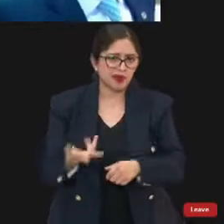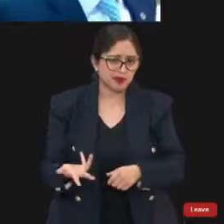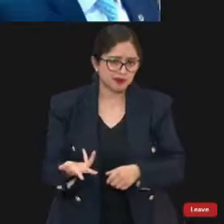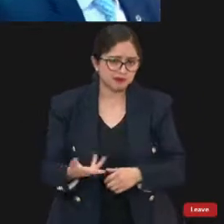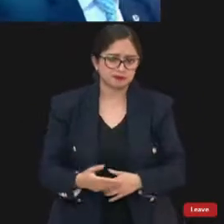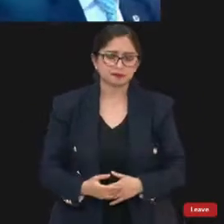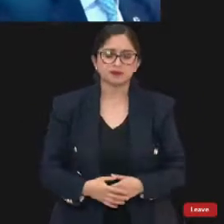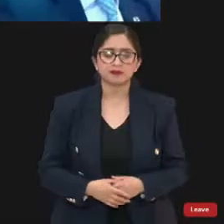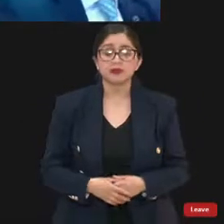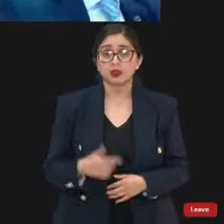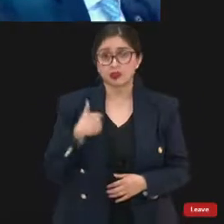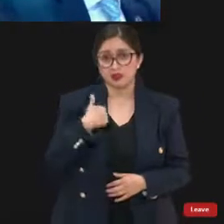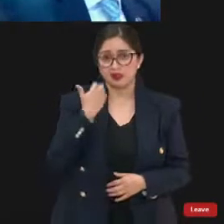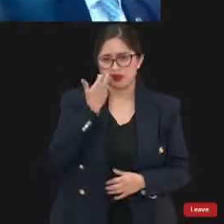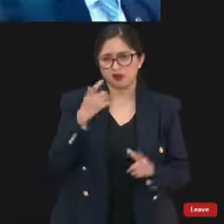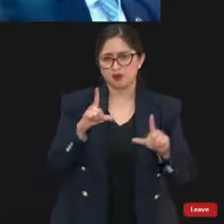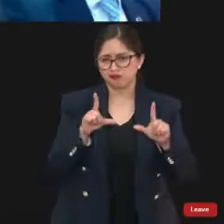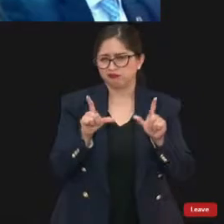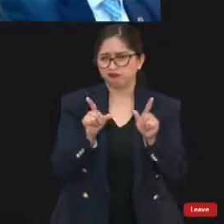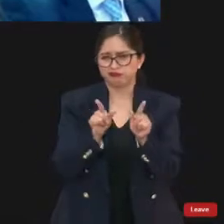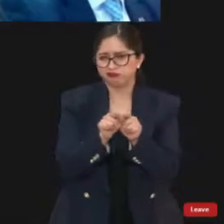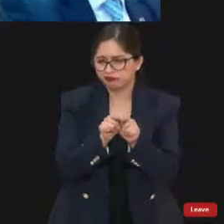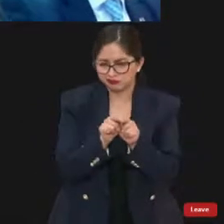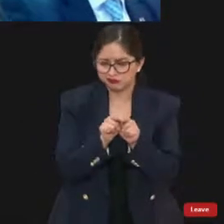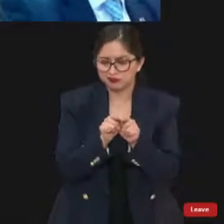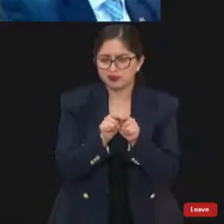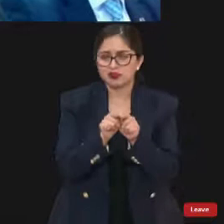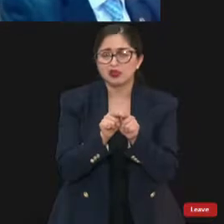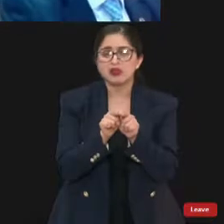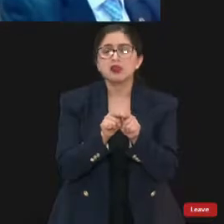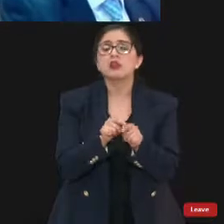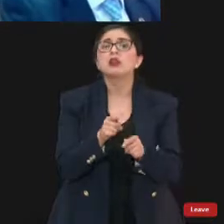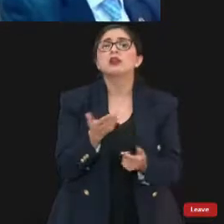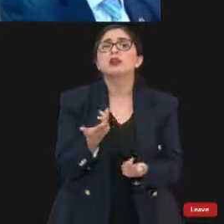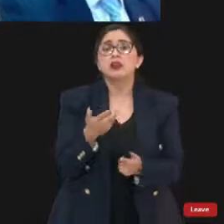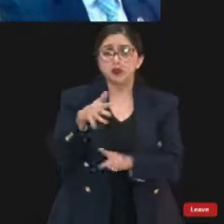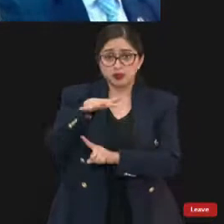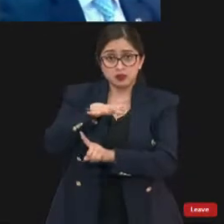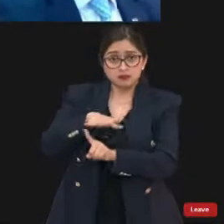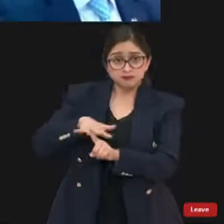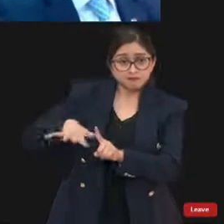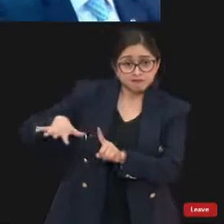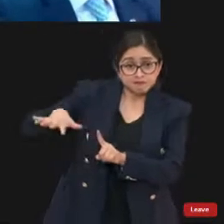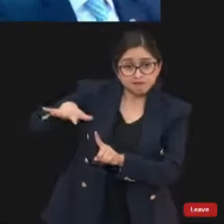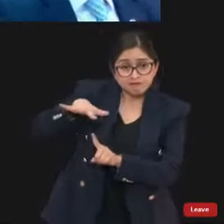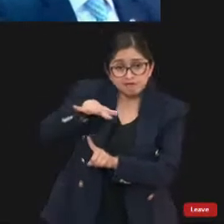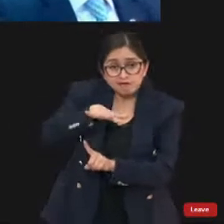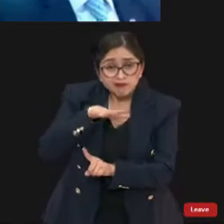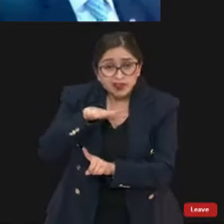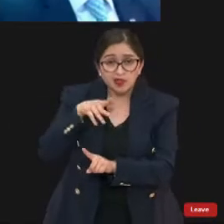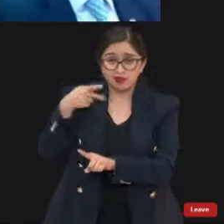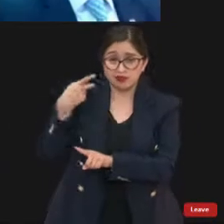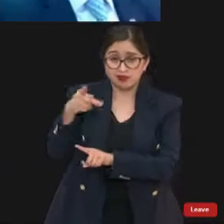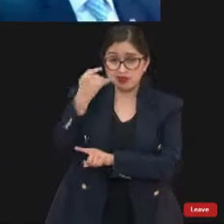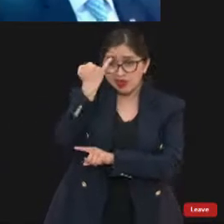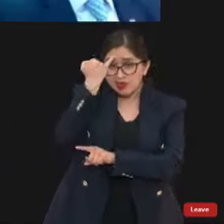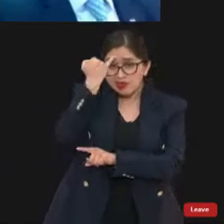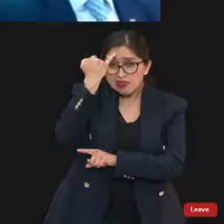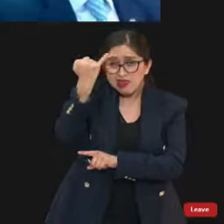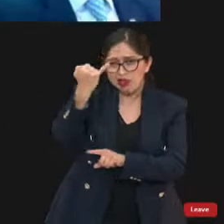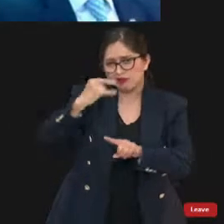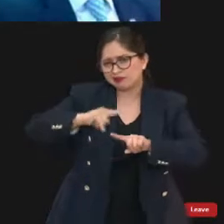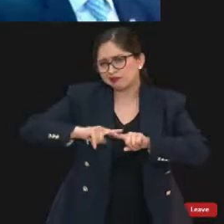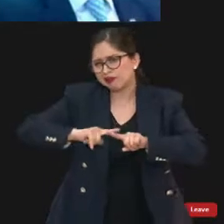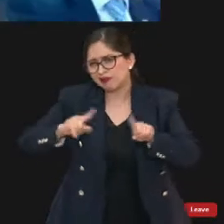differences. So I would like to end my presentation just by saying that along these lines, which